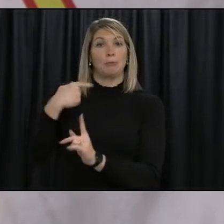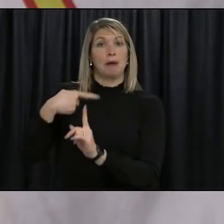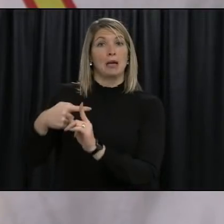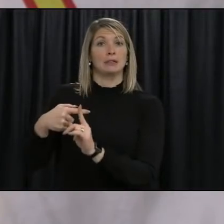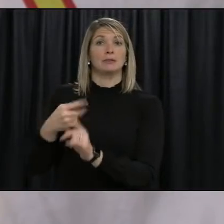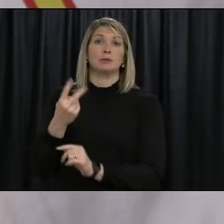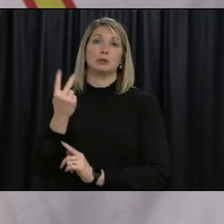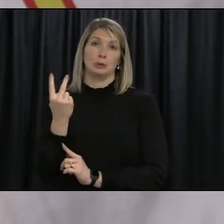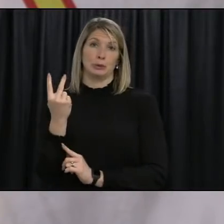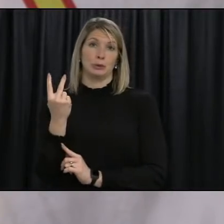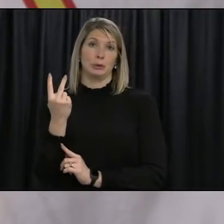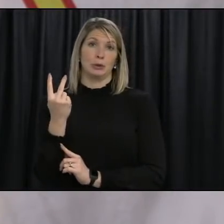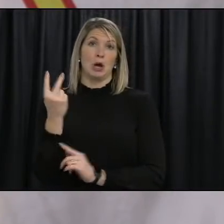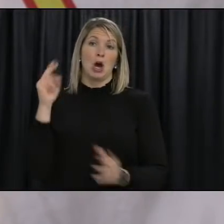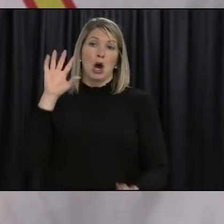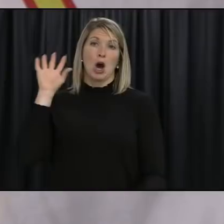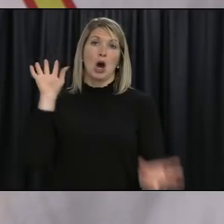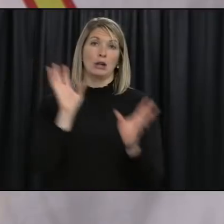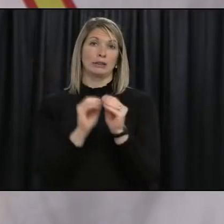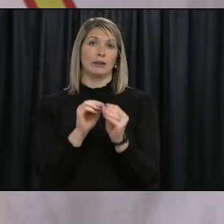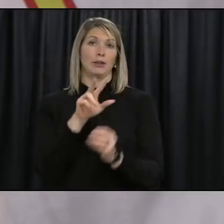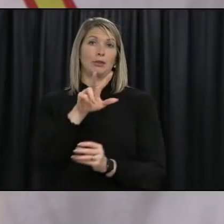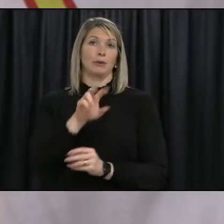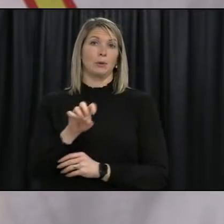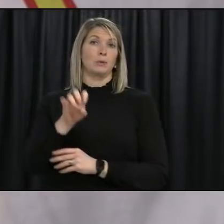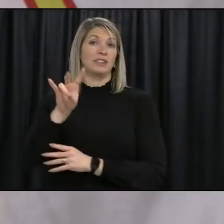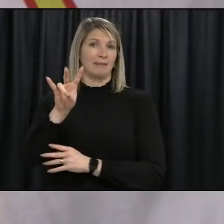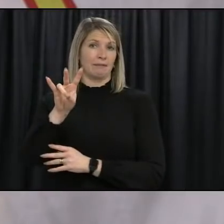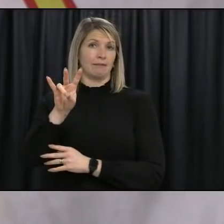The total number of cases in the province is 307.